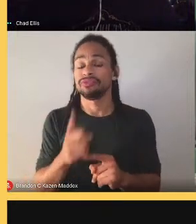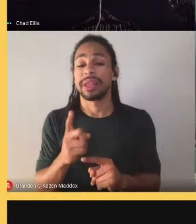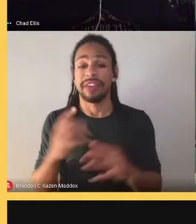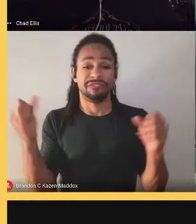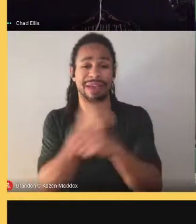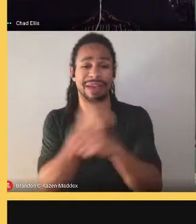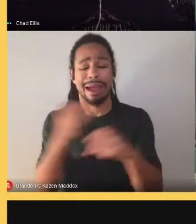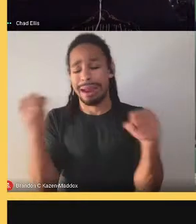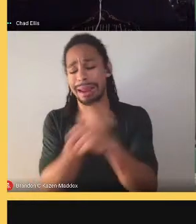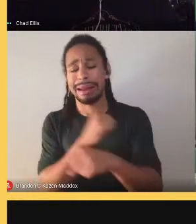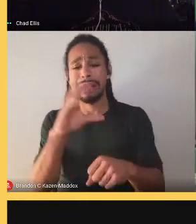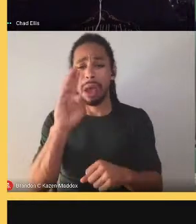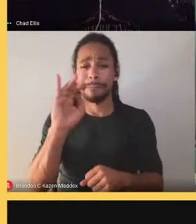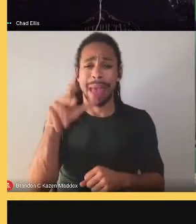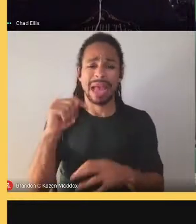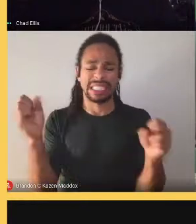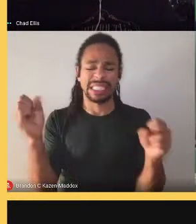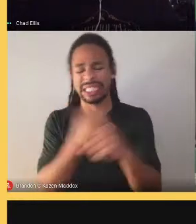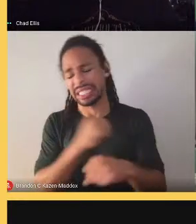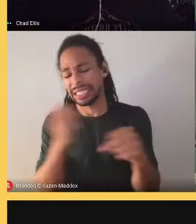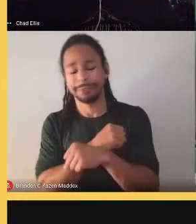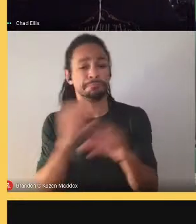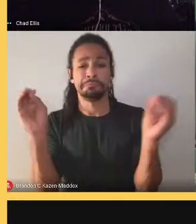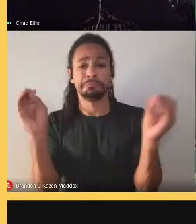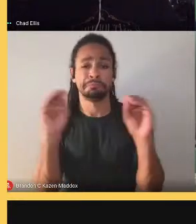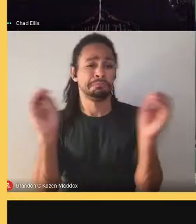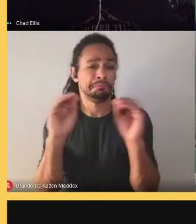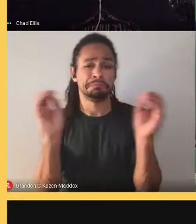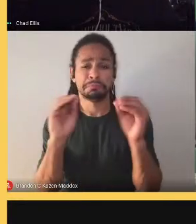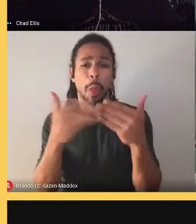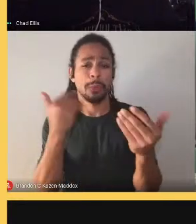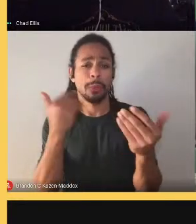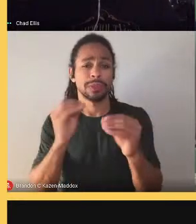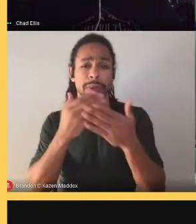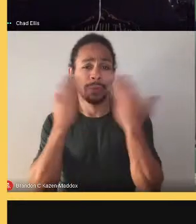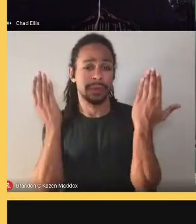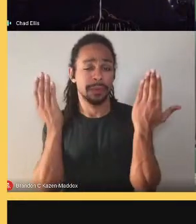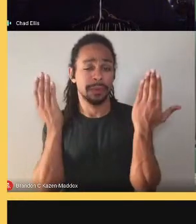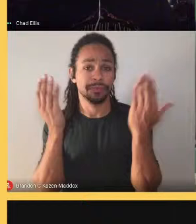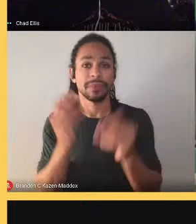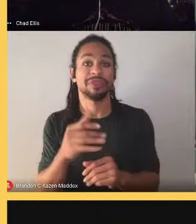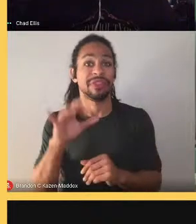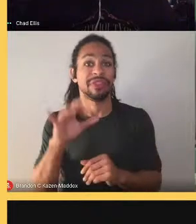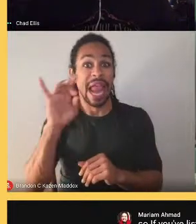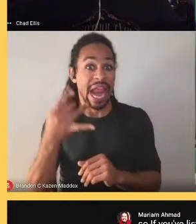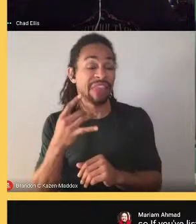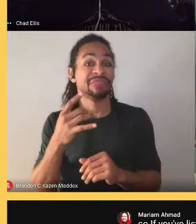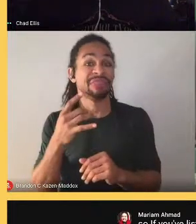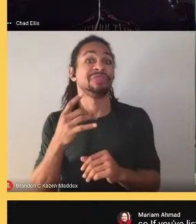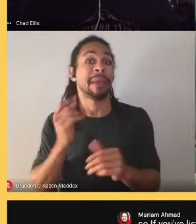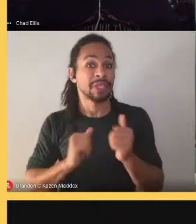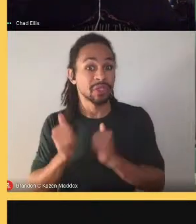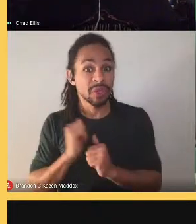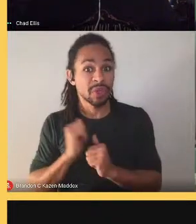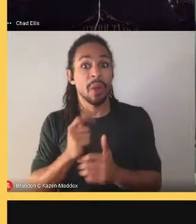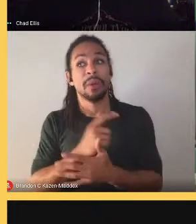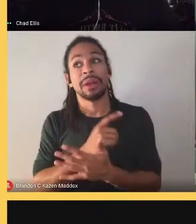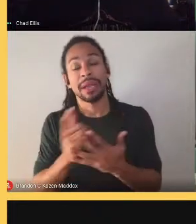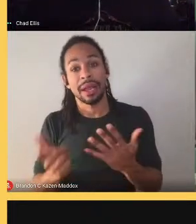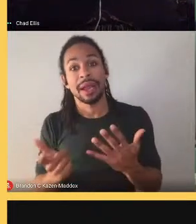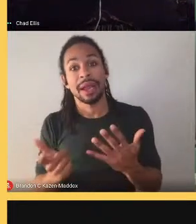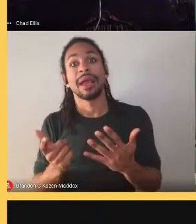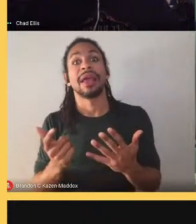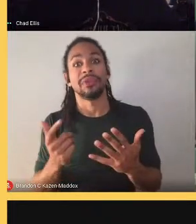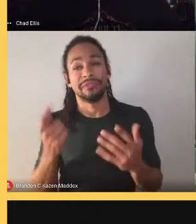get the inkling of a combat towards the very end of the 8th episode. Yeah. And the 9th episode, when it releases, actually resolves